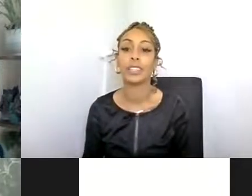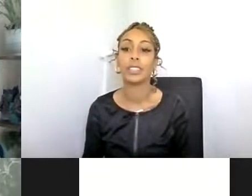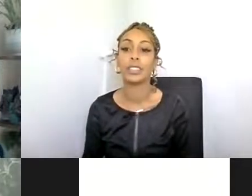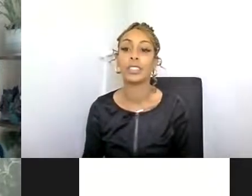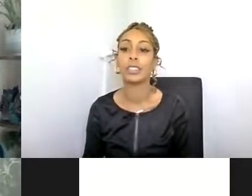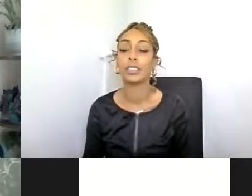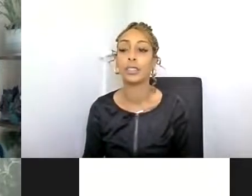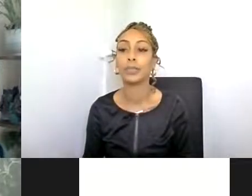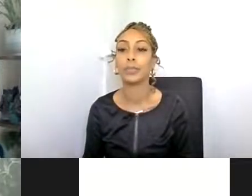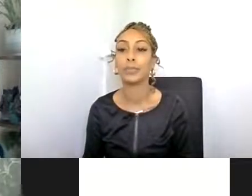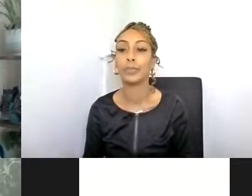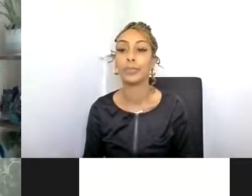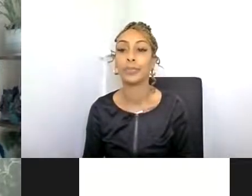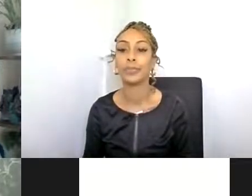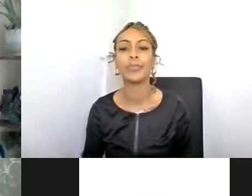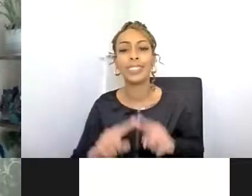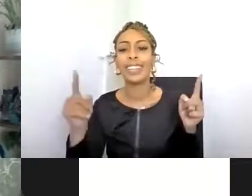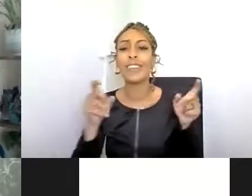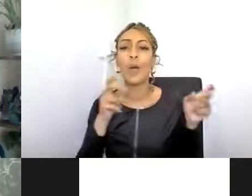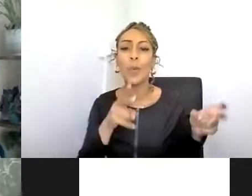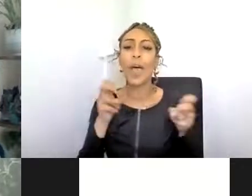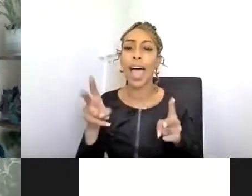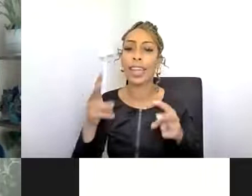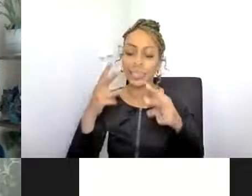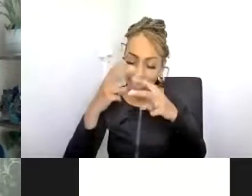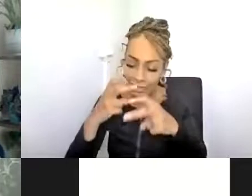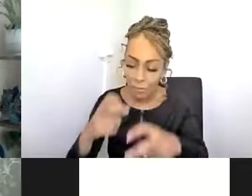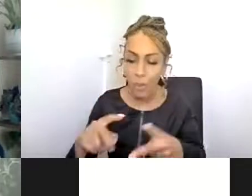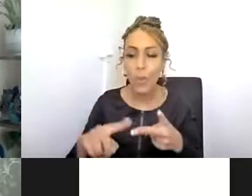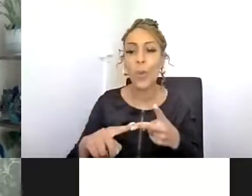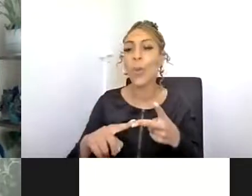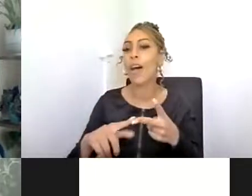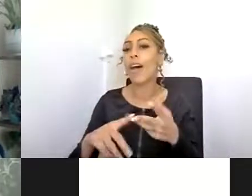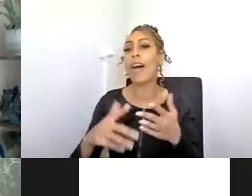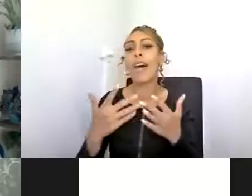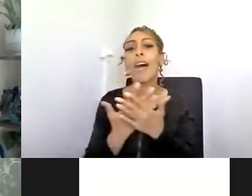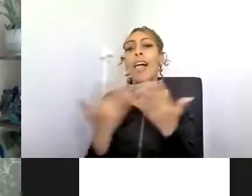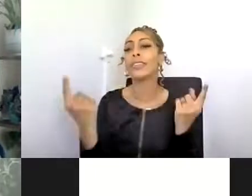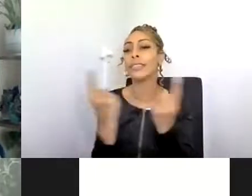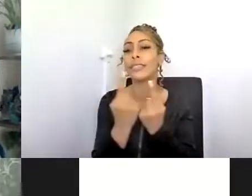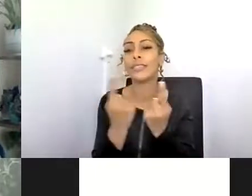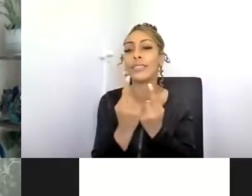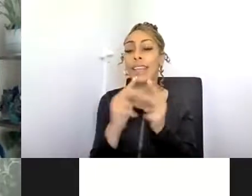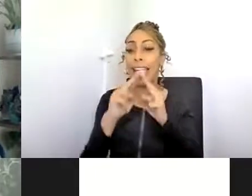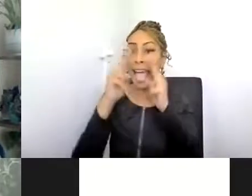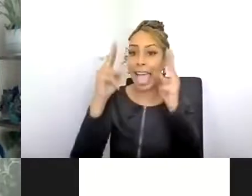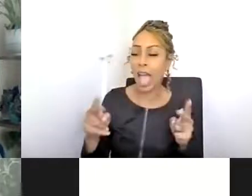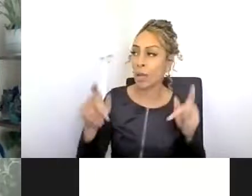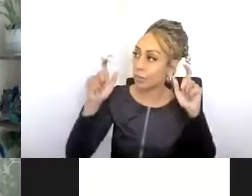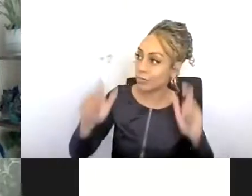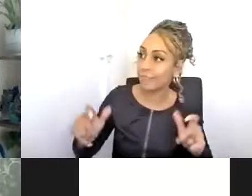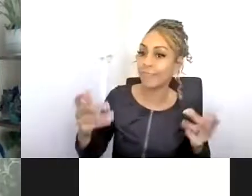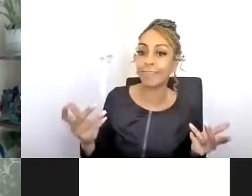And as I say, there were different ways of exploring. We did all kinds of stuff where artists were housebound. We were able